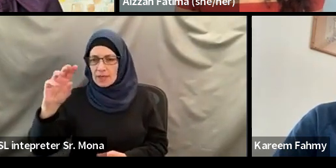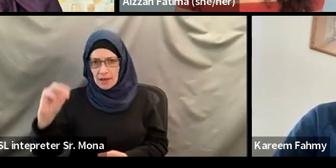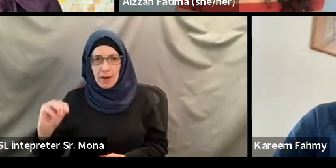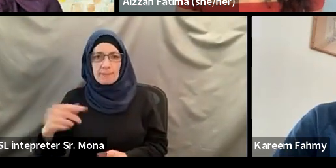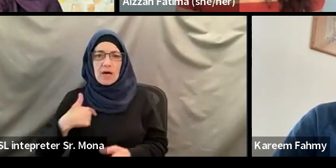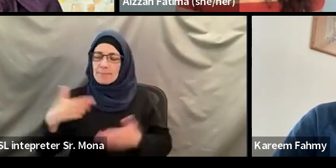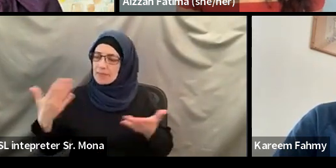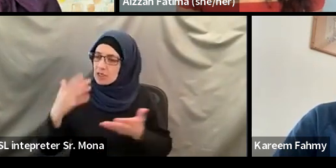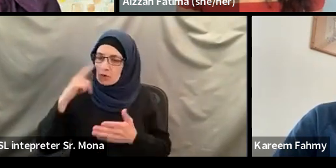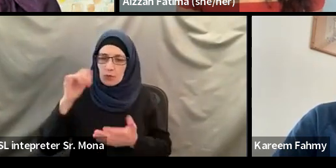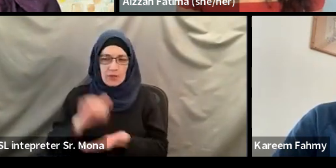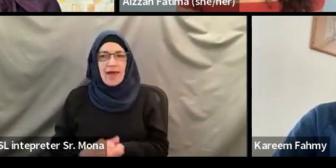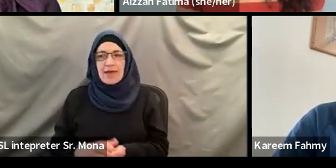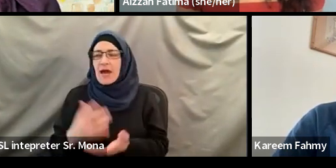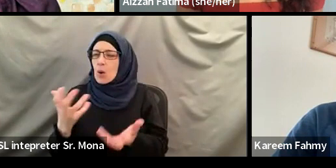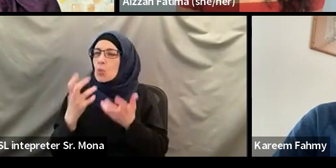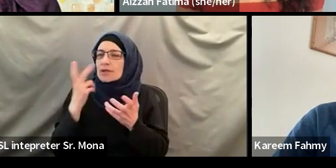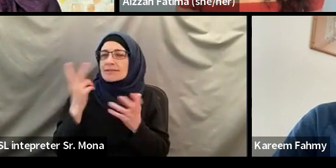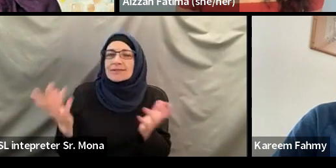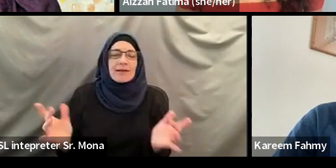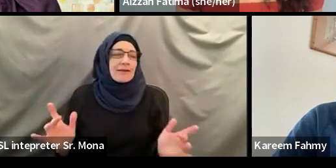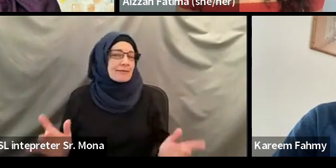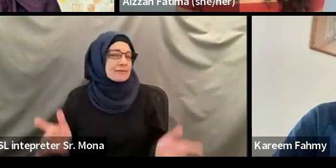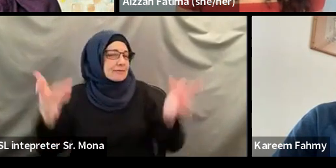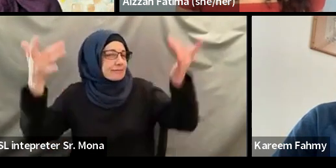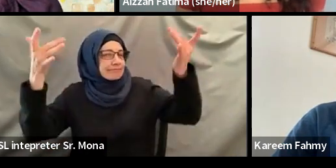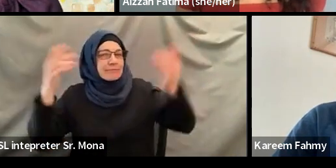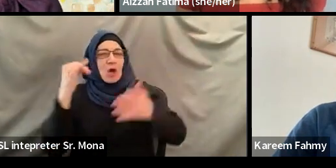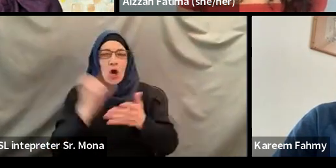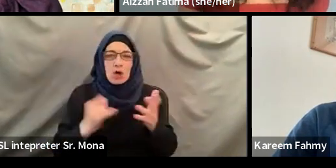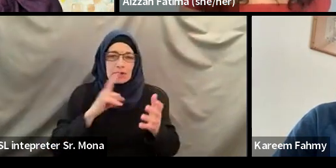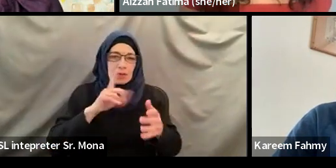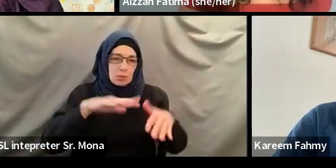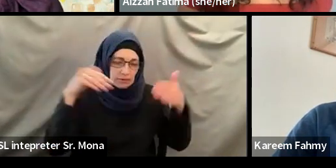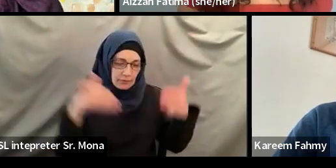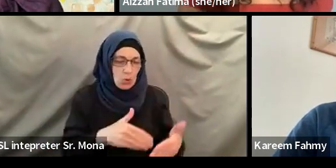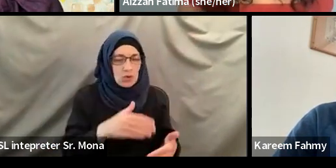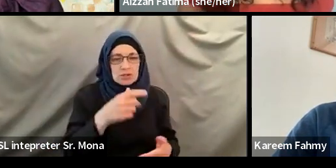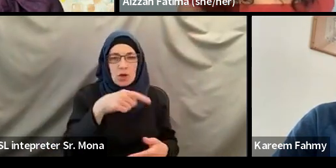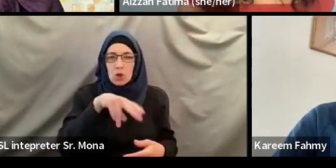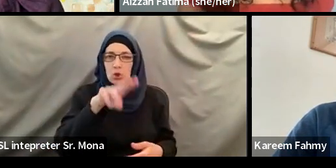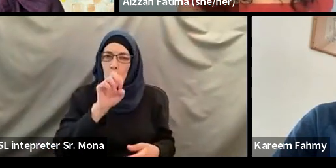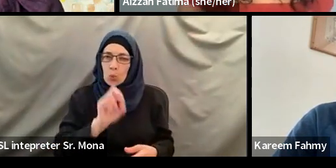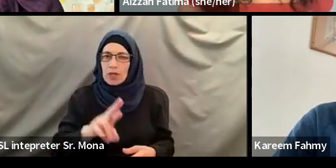lovely fluffy art that is made that centers queer Muslims.